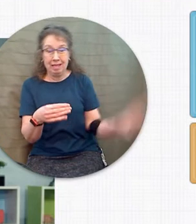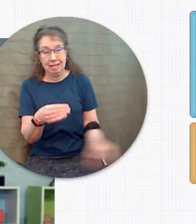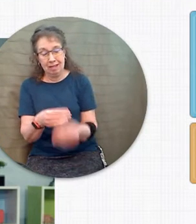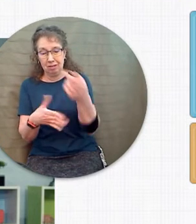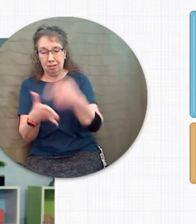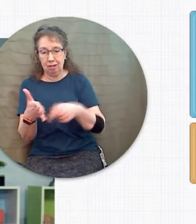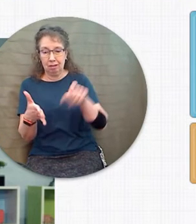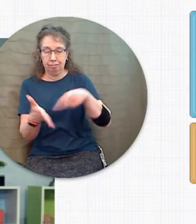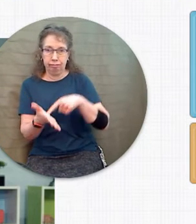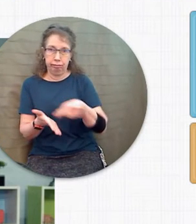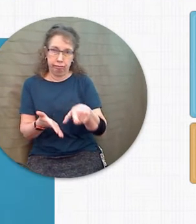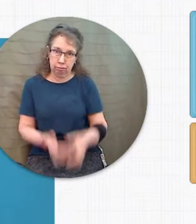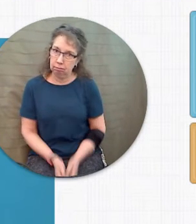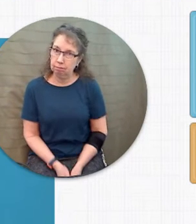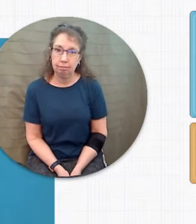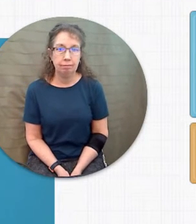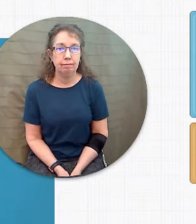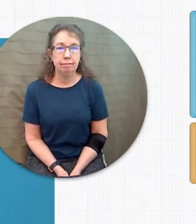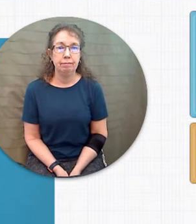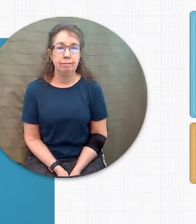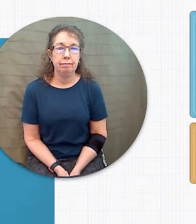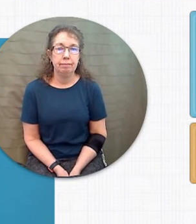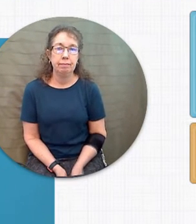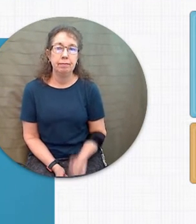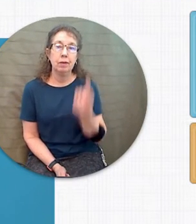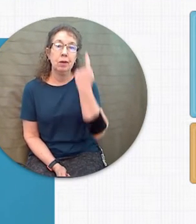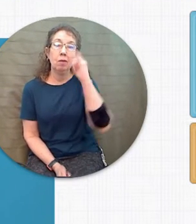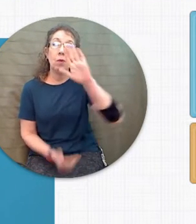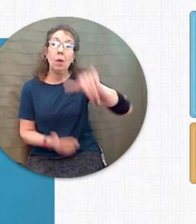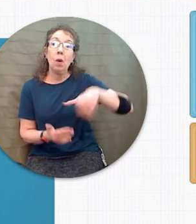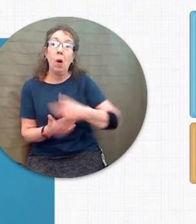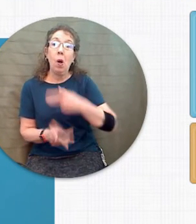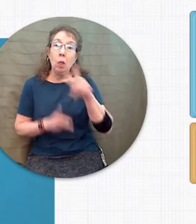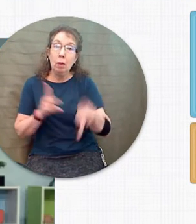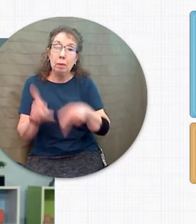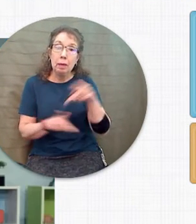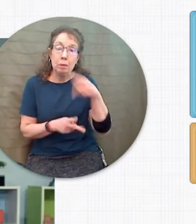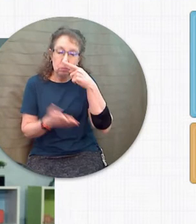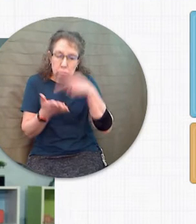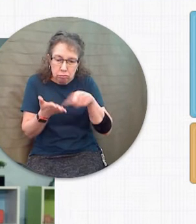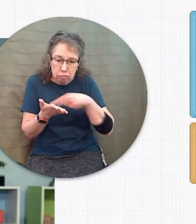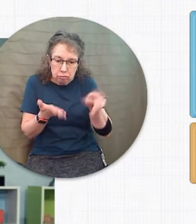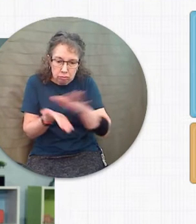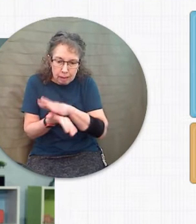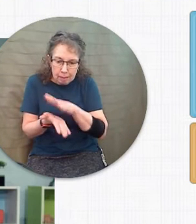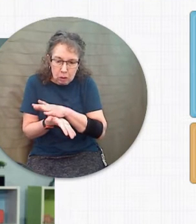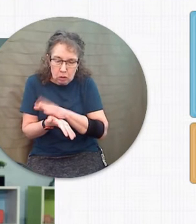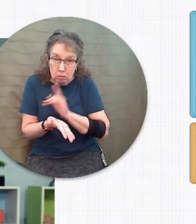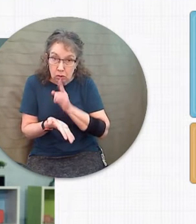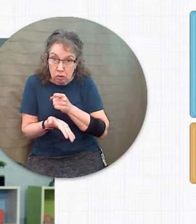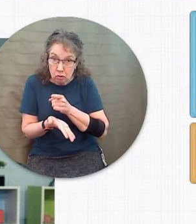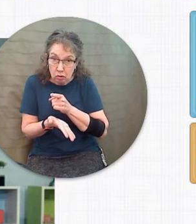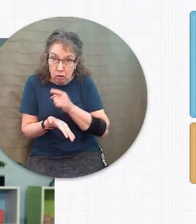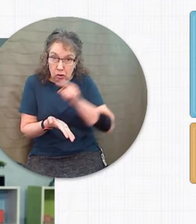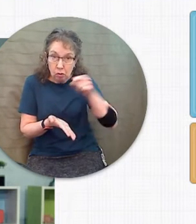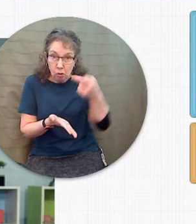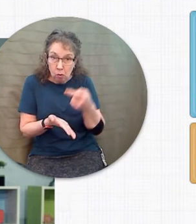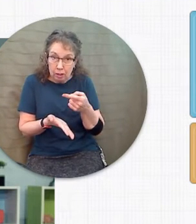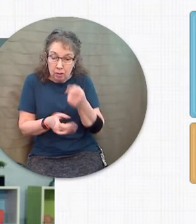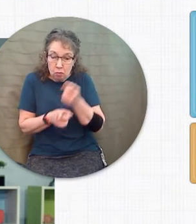to pay. Now, in order for everybody to inspect the documents and assure that only the parties